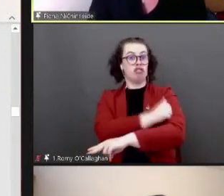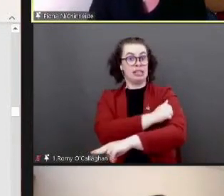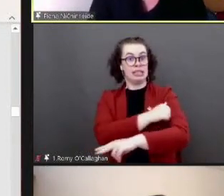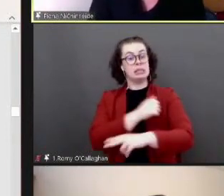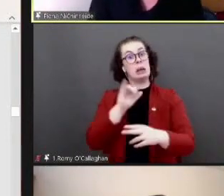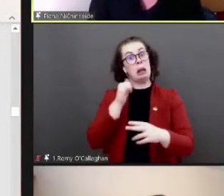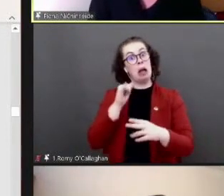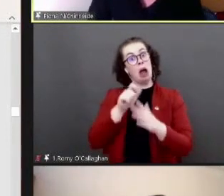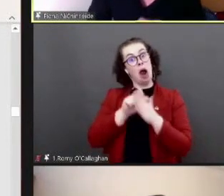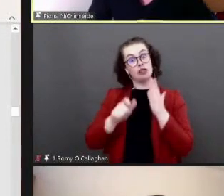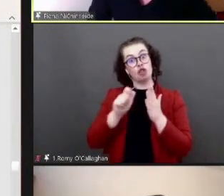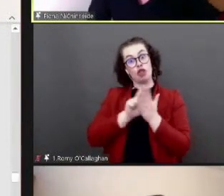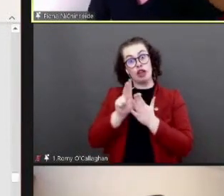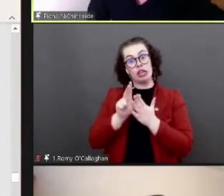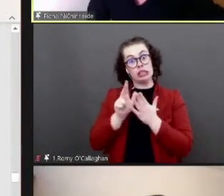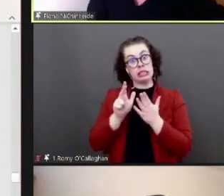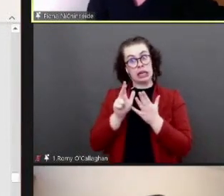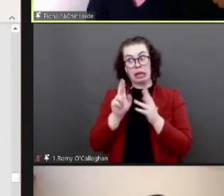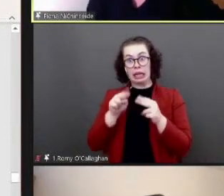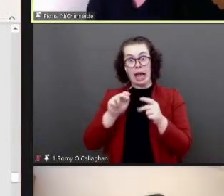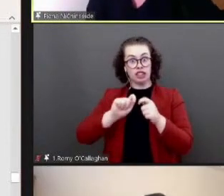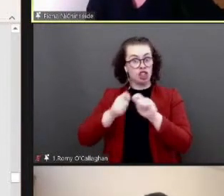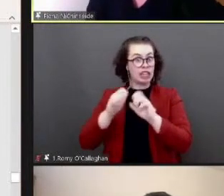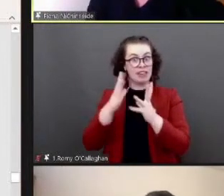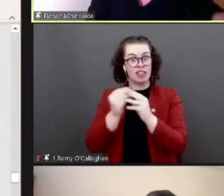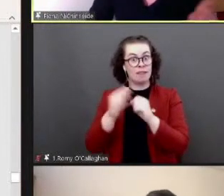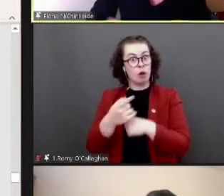key? Thanks, Gautam.